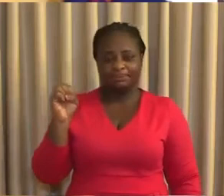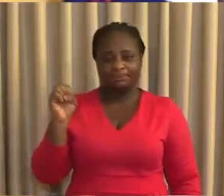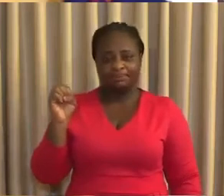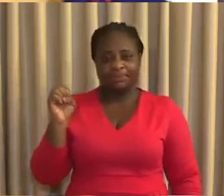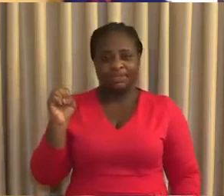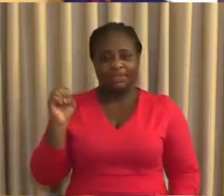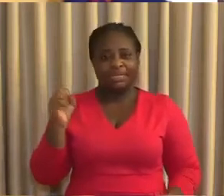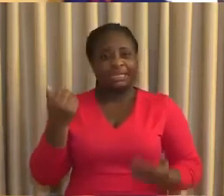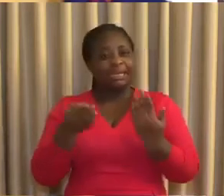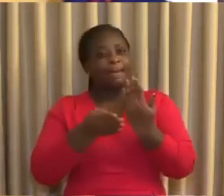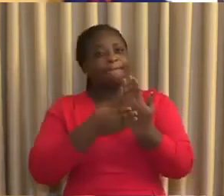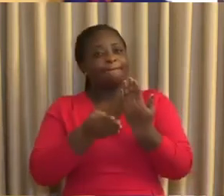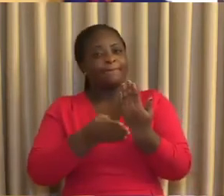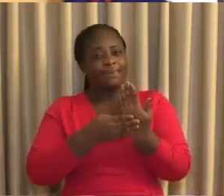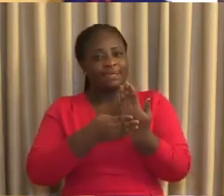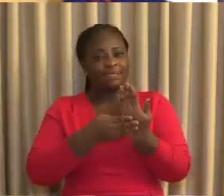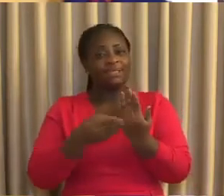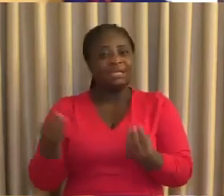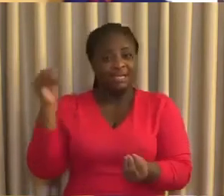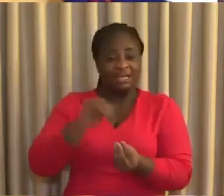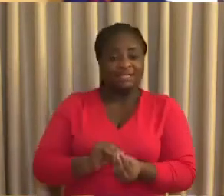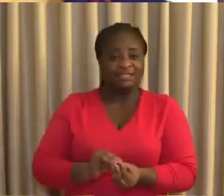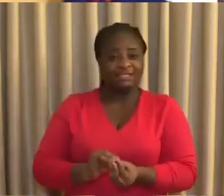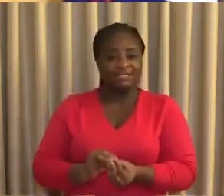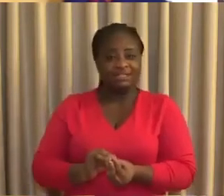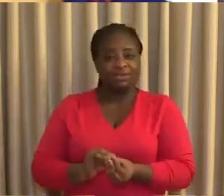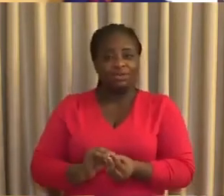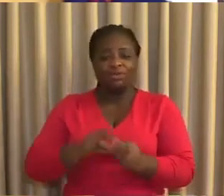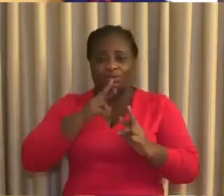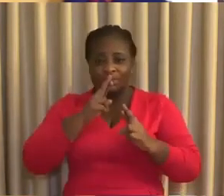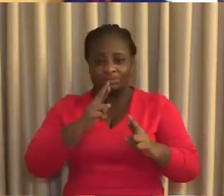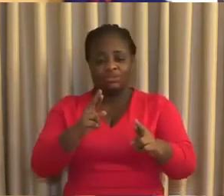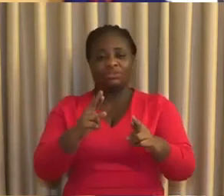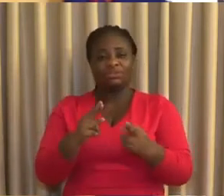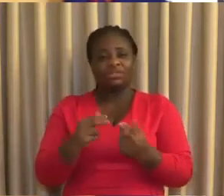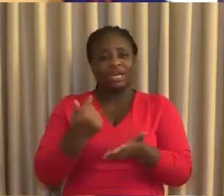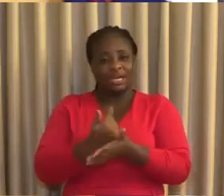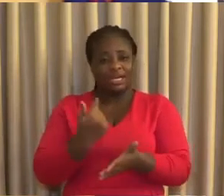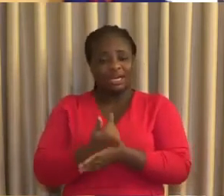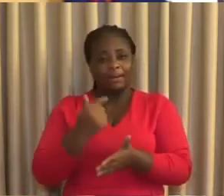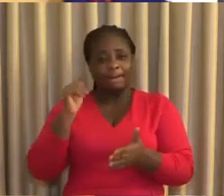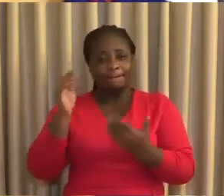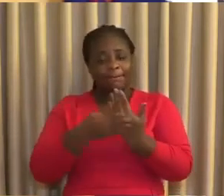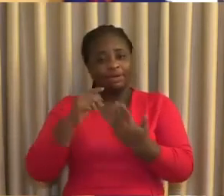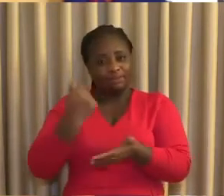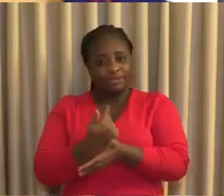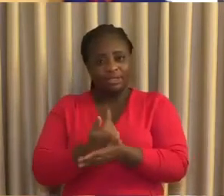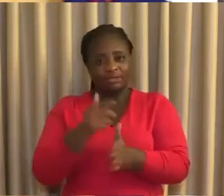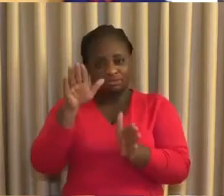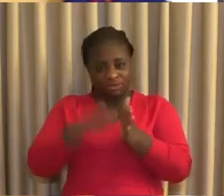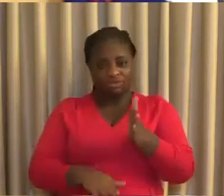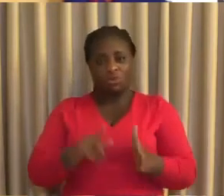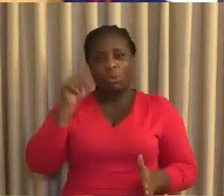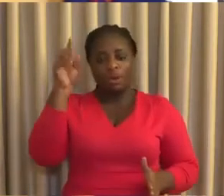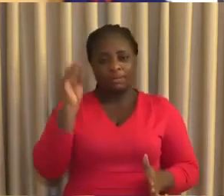in addition, responding to the Bank of Ghana's 1.5% decrease in the policy rate and